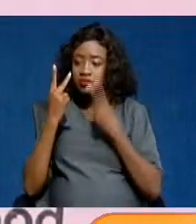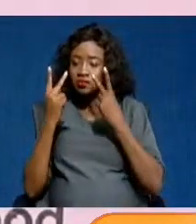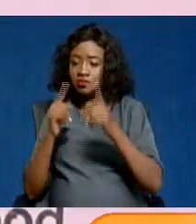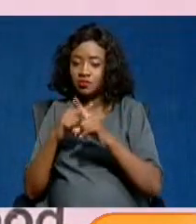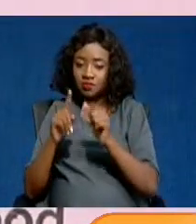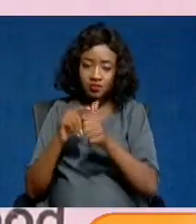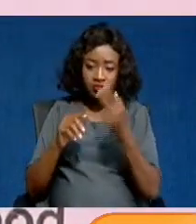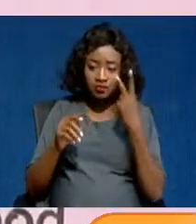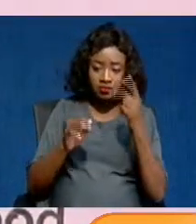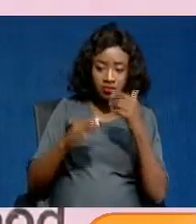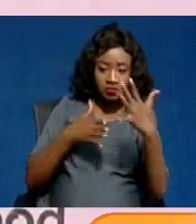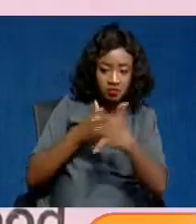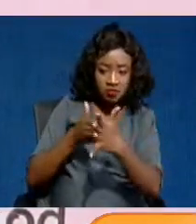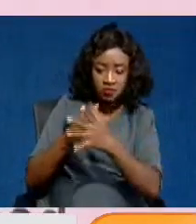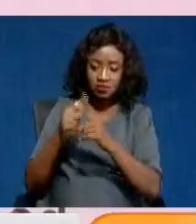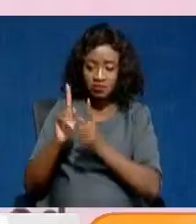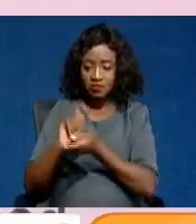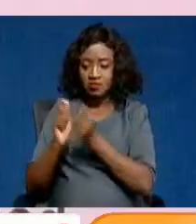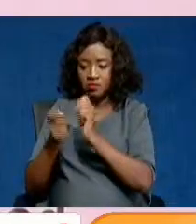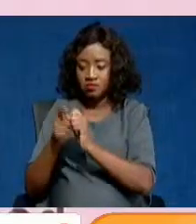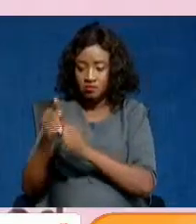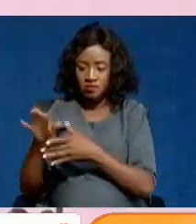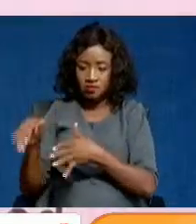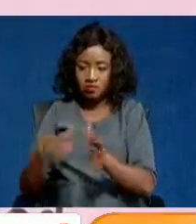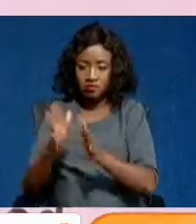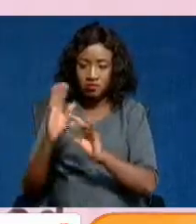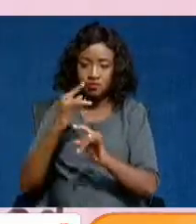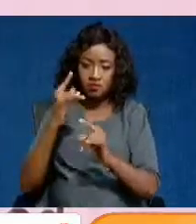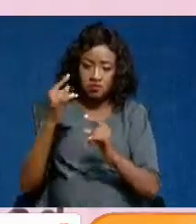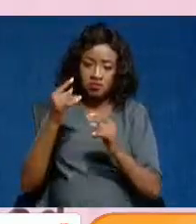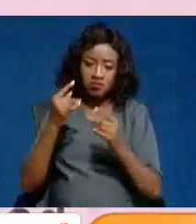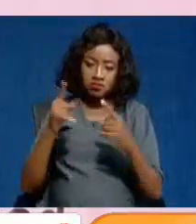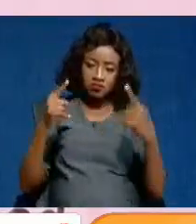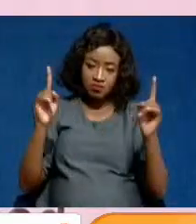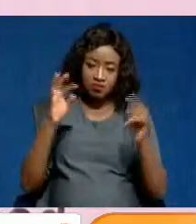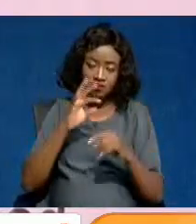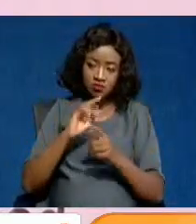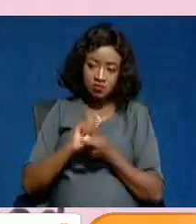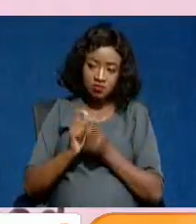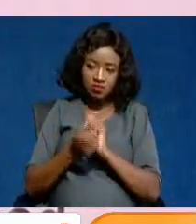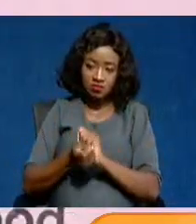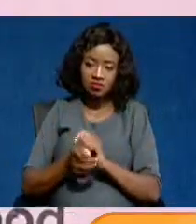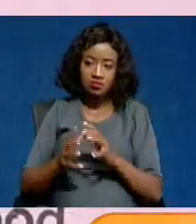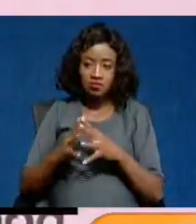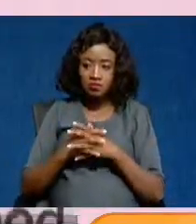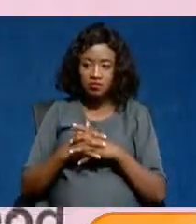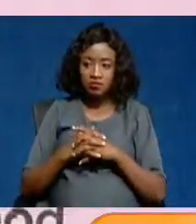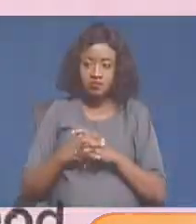obstacles, and they will turn those opportunities into lasting change.